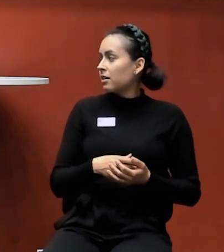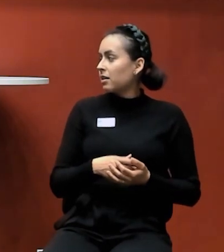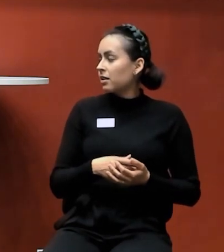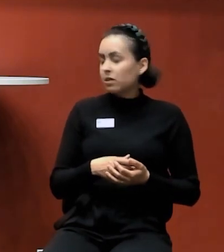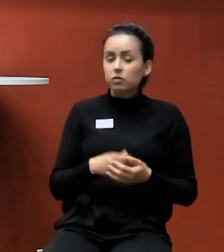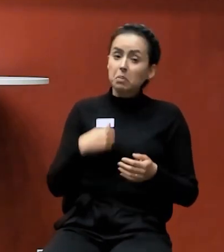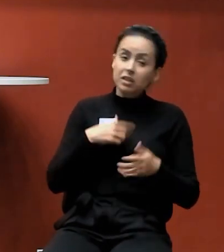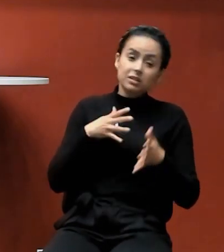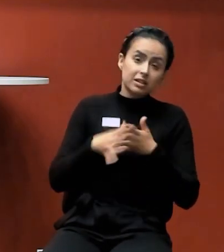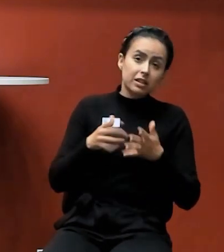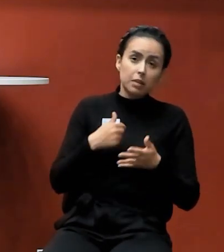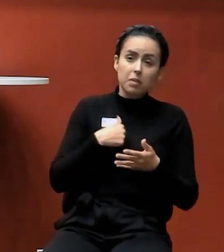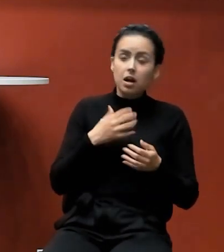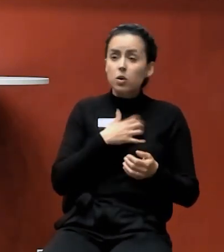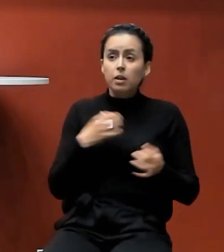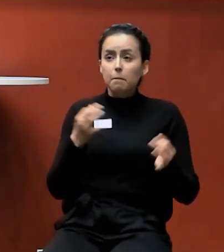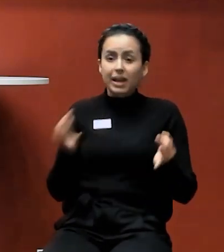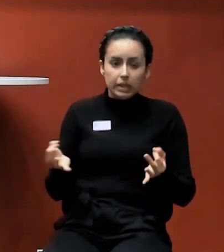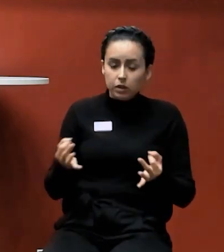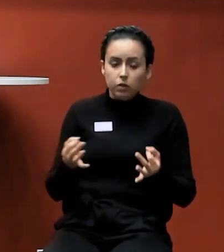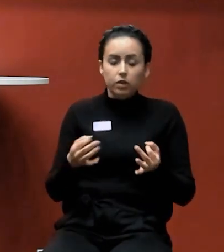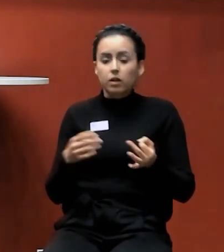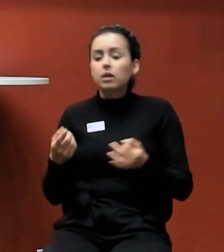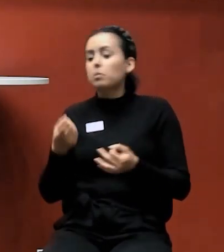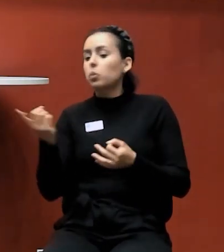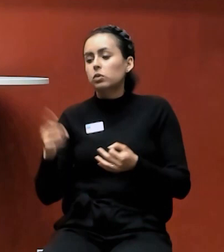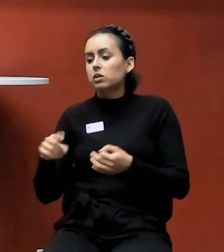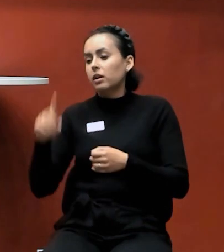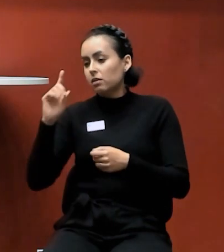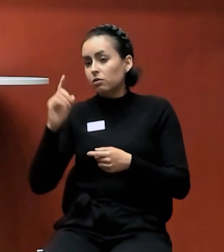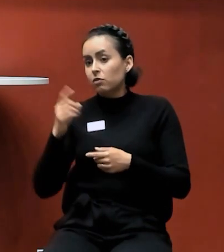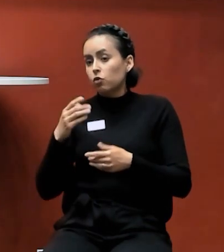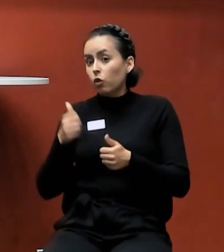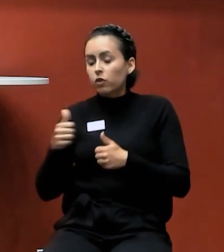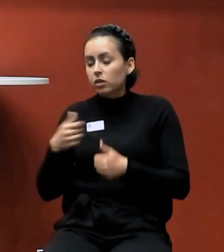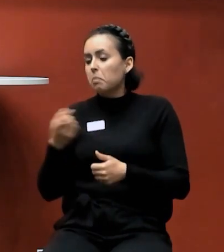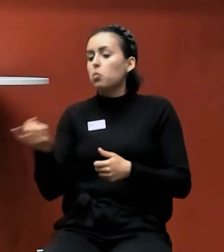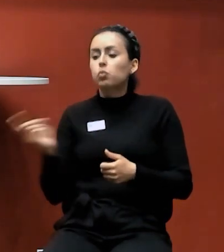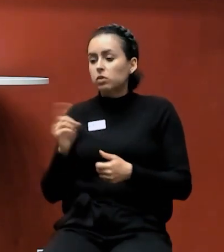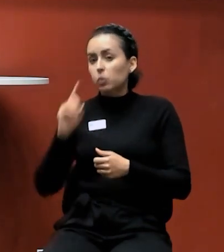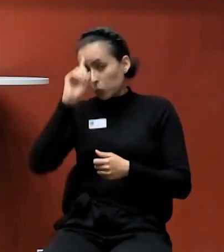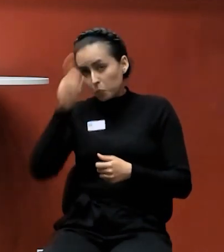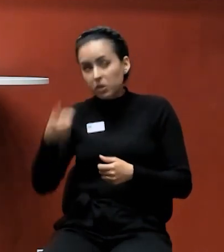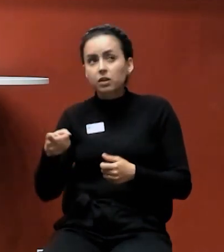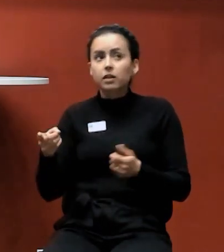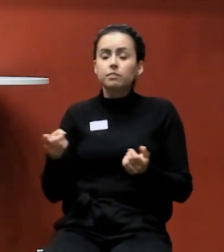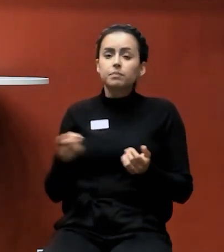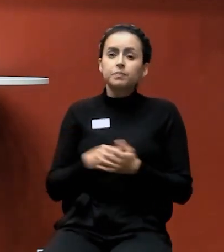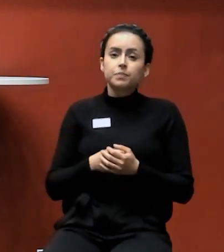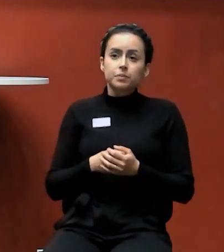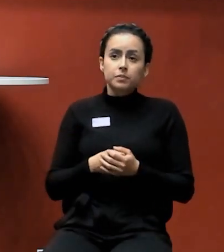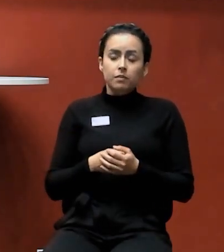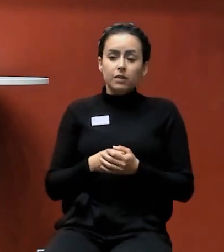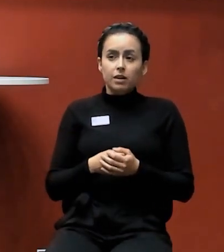You know, trying to make it for everyone to like it and understand it. I made it to an extent that I have a